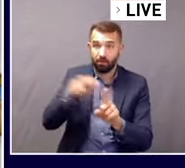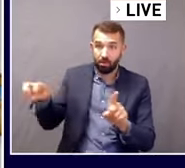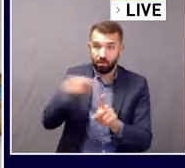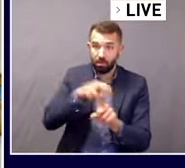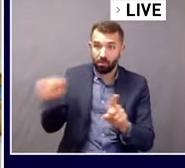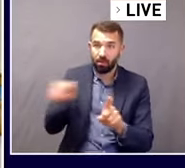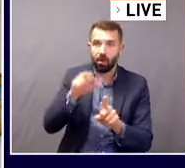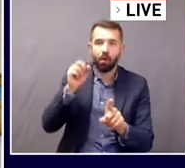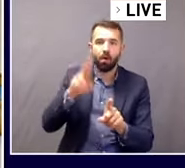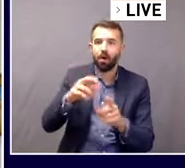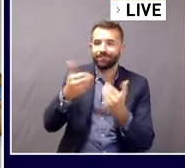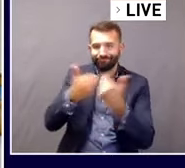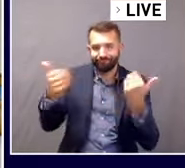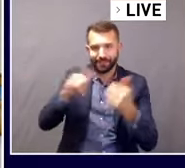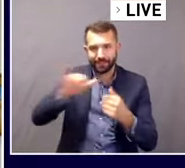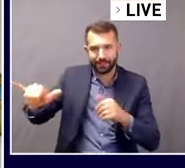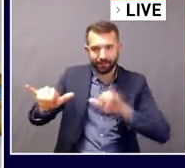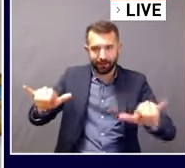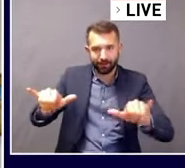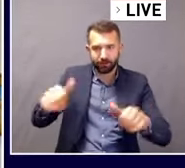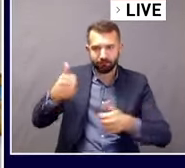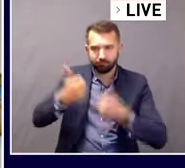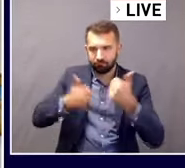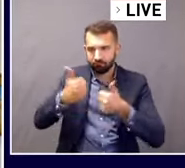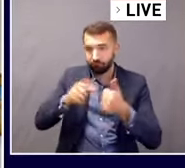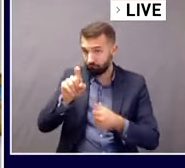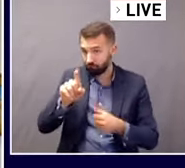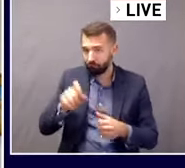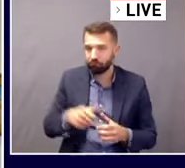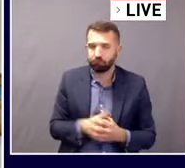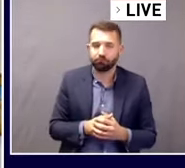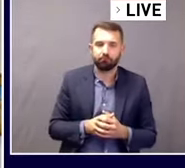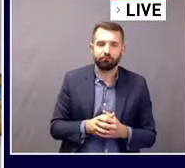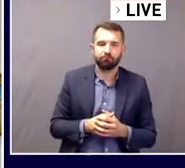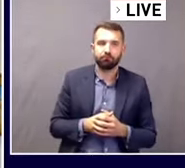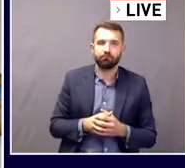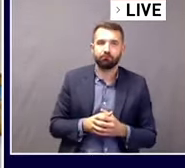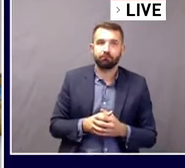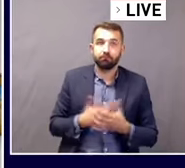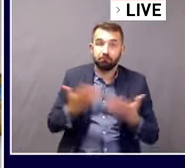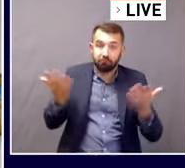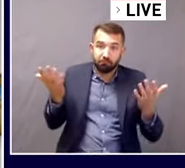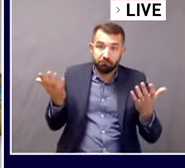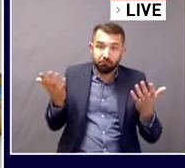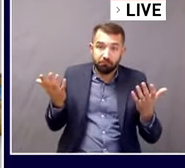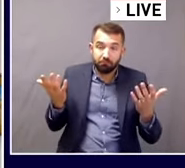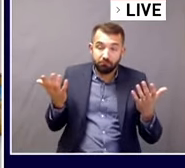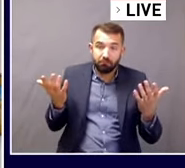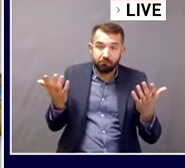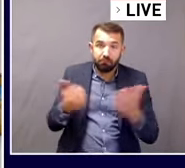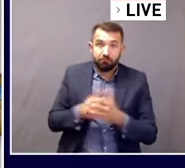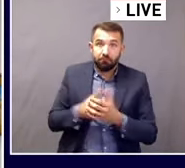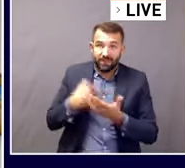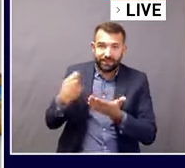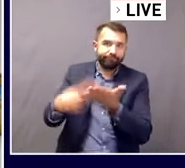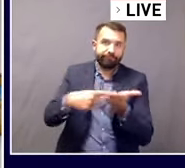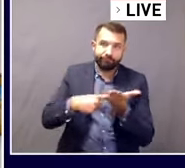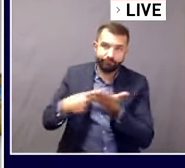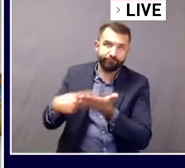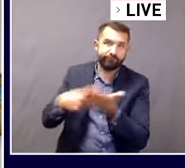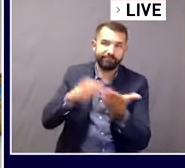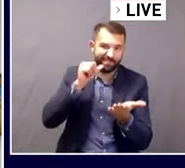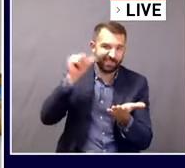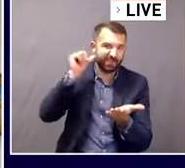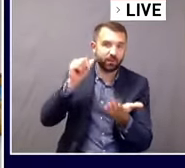versus going around to the rest of the facility? Sure, Charlie. So we had a discussion with Maple Crest yesterday,